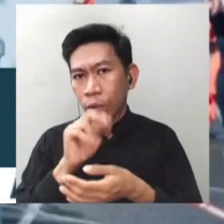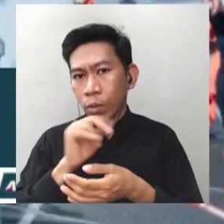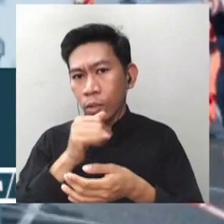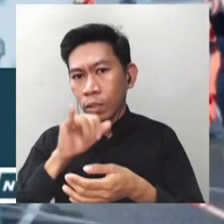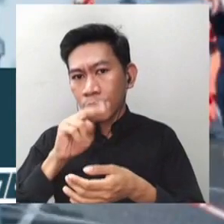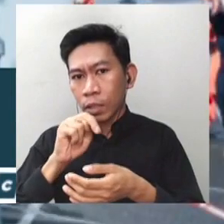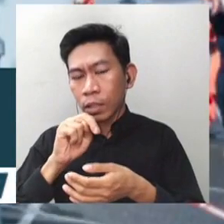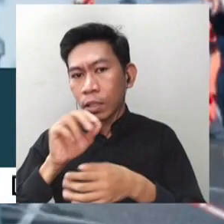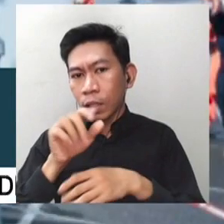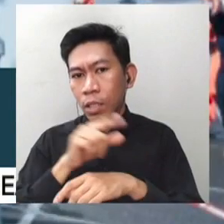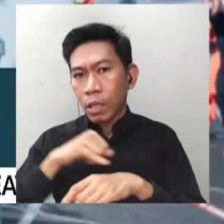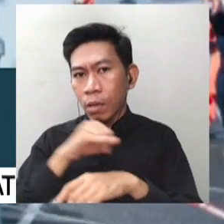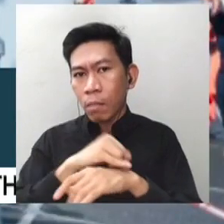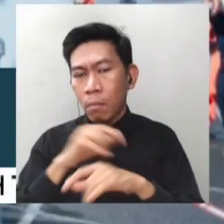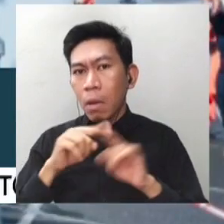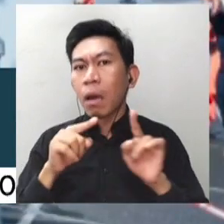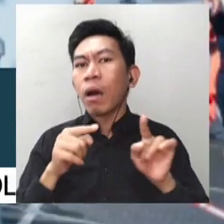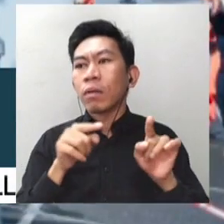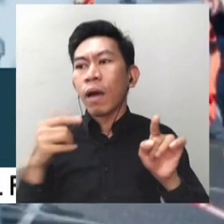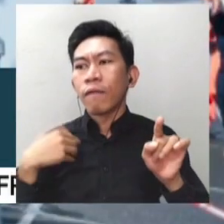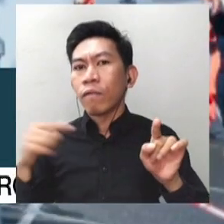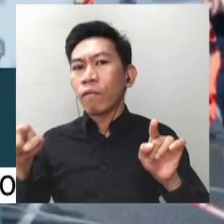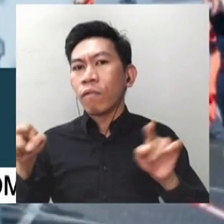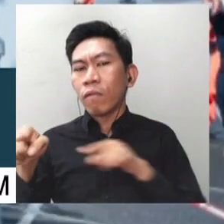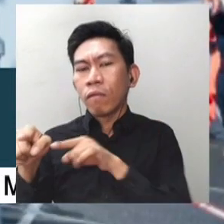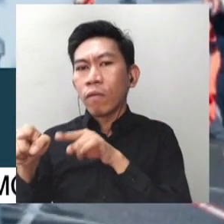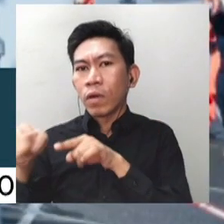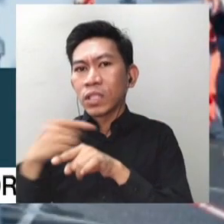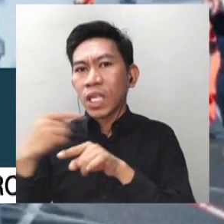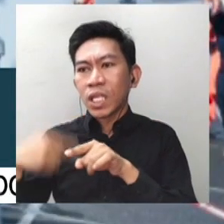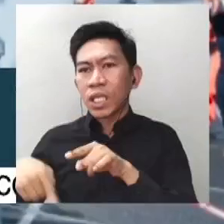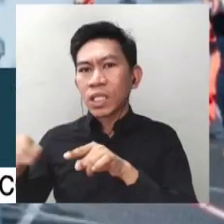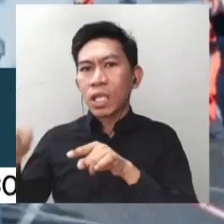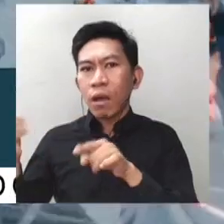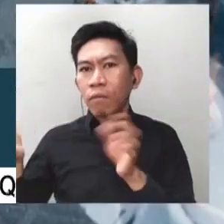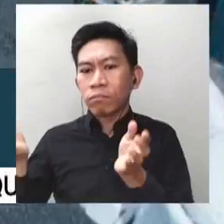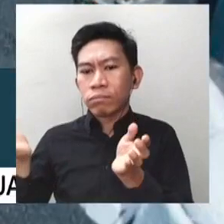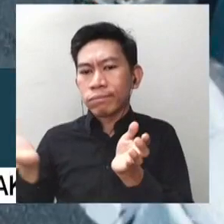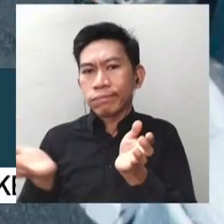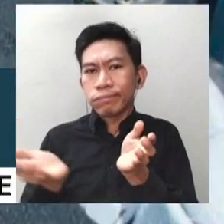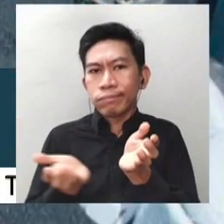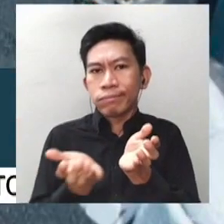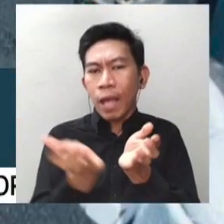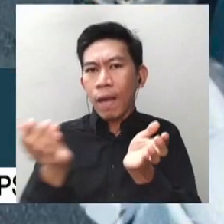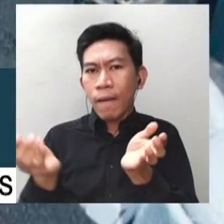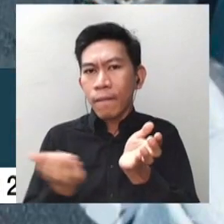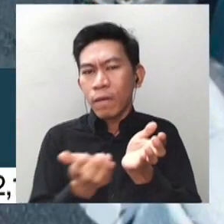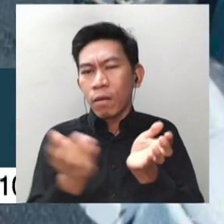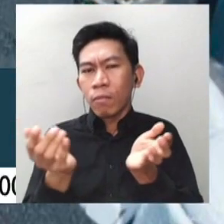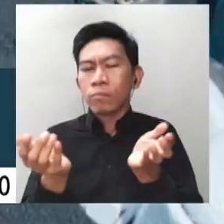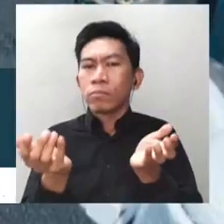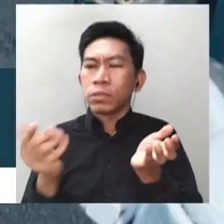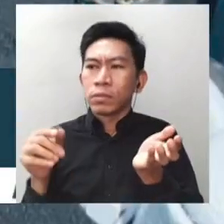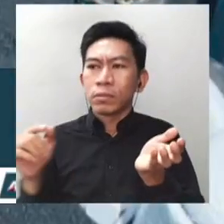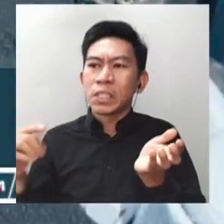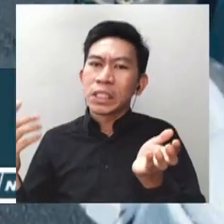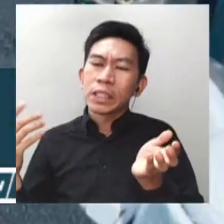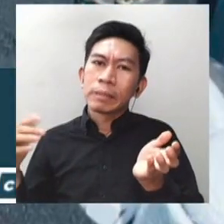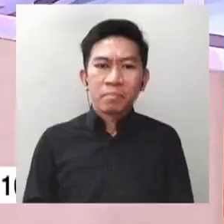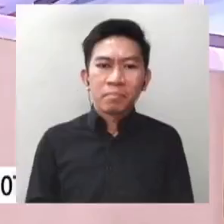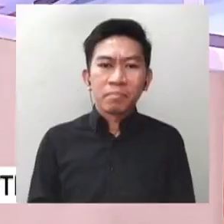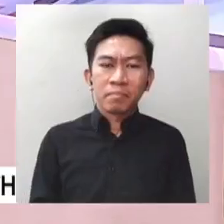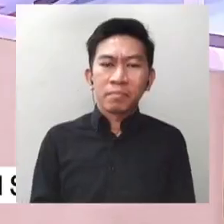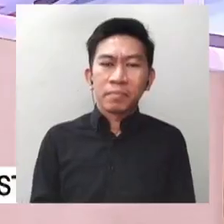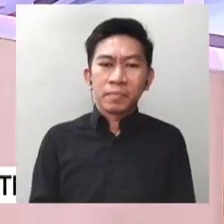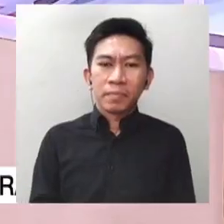Guard vessels as well as maritime militia vessels conducted dangerous maneuvers against the Philippine Coast Guard ships and even the resupply